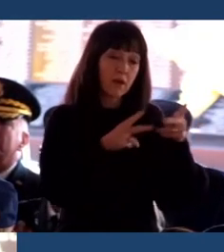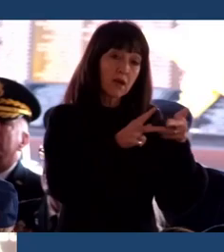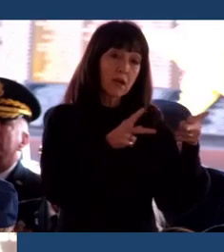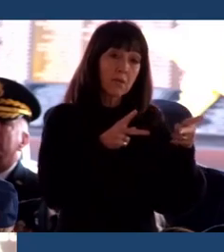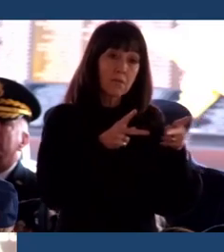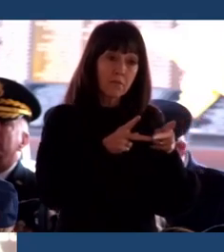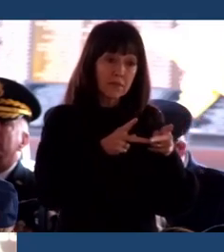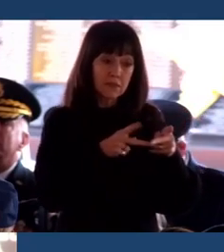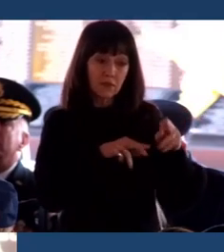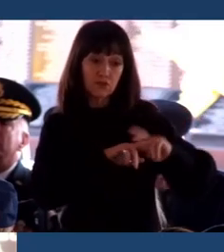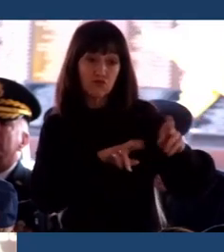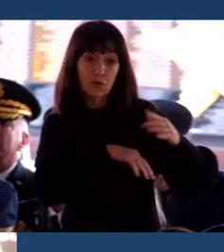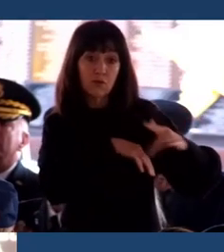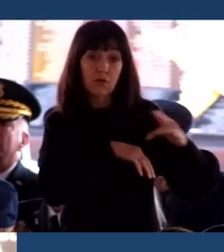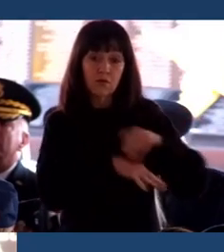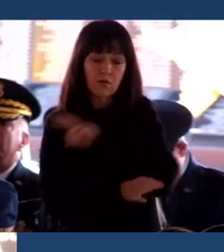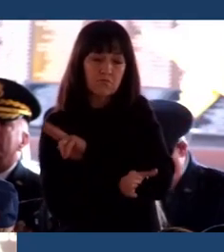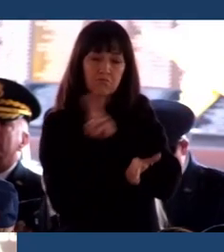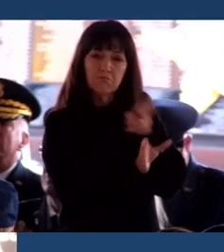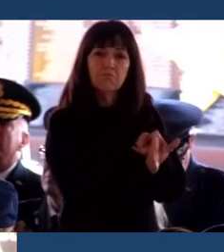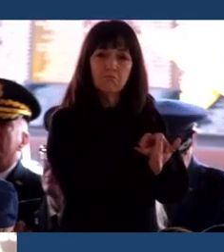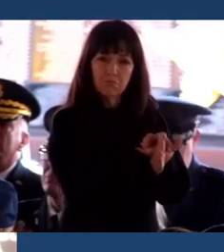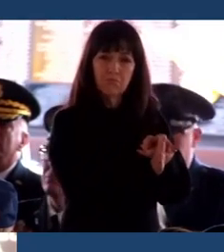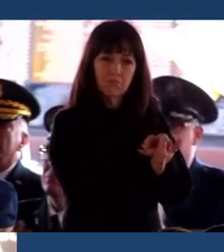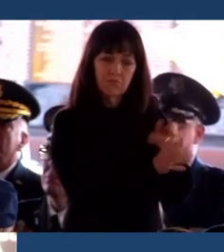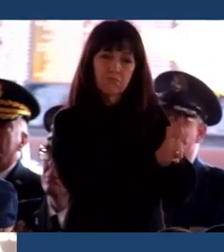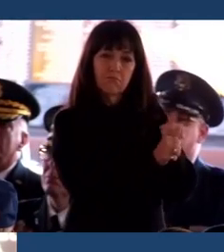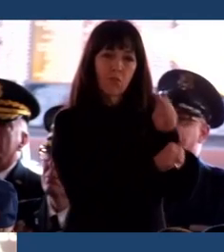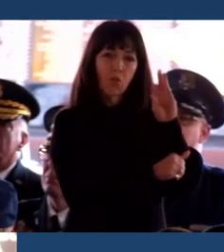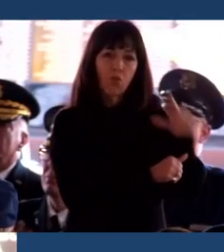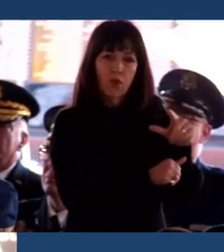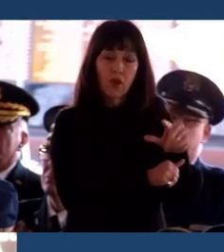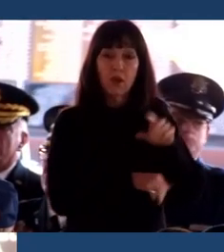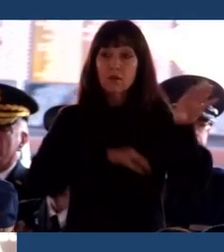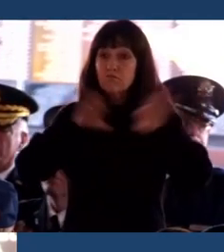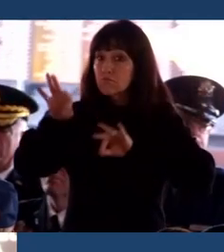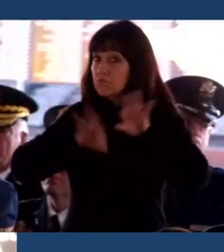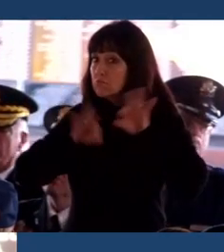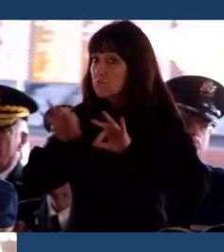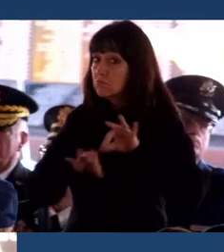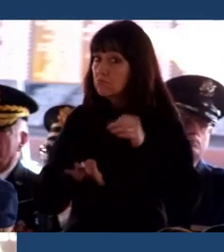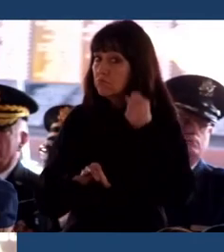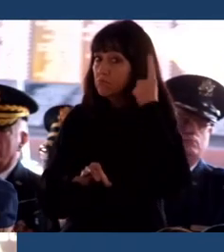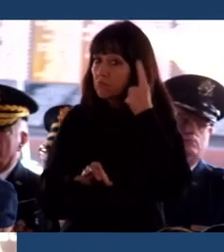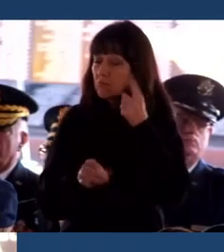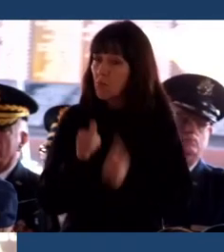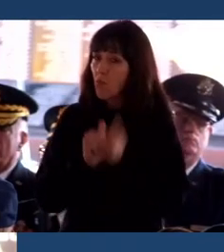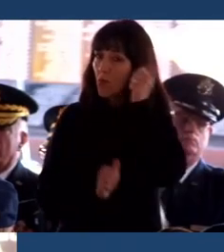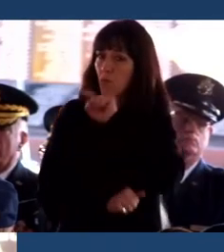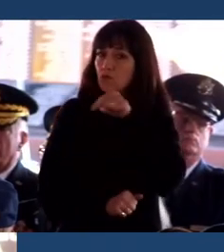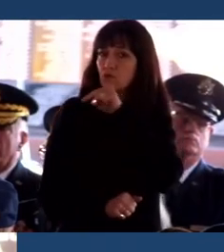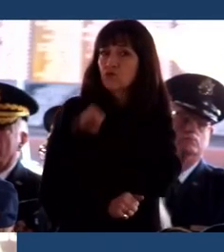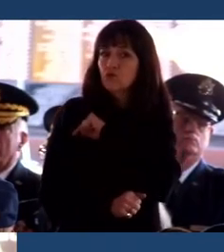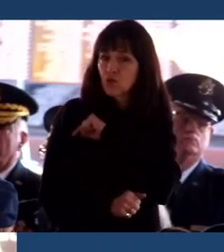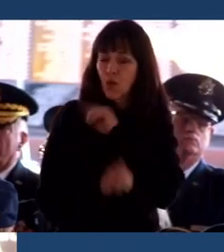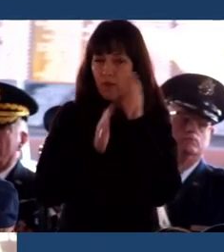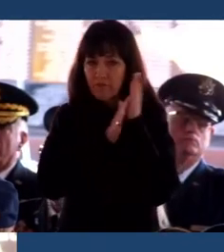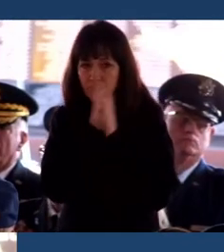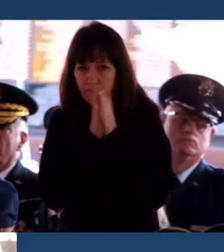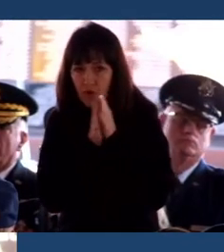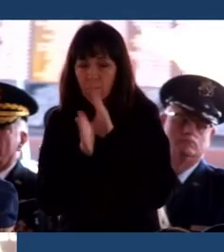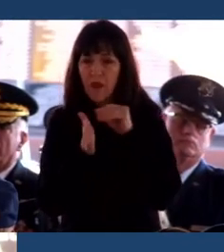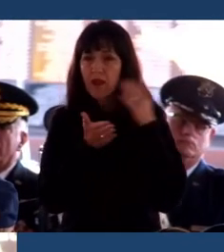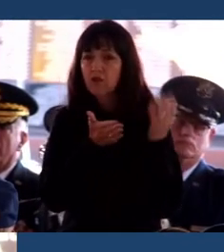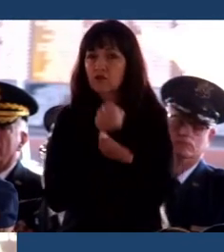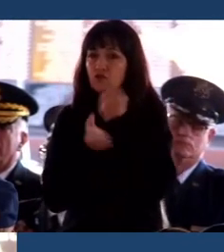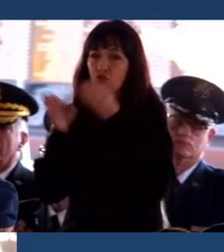grades captain through major within the wing. Selection is an honor reserved for the most qualified, motivated, and